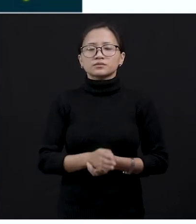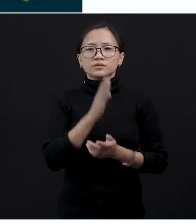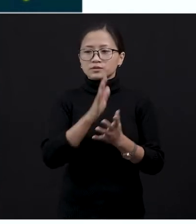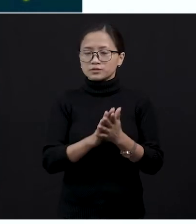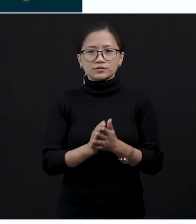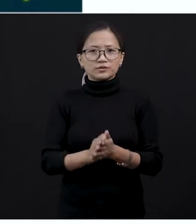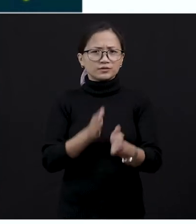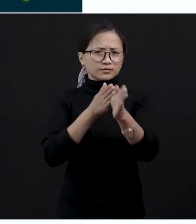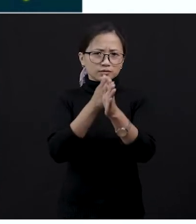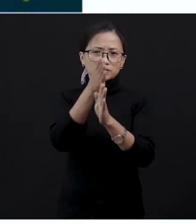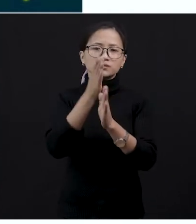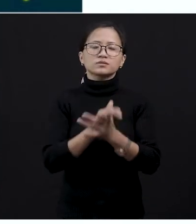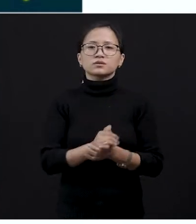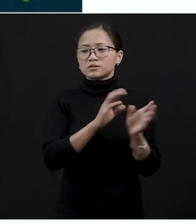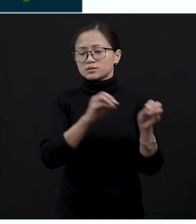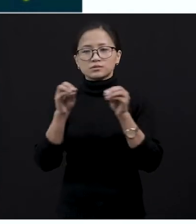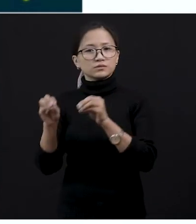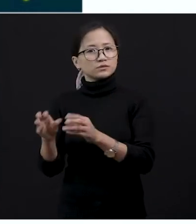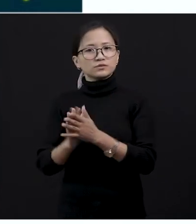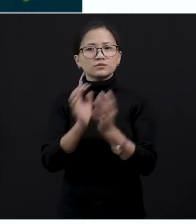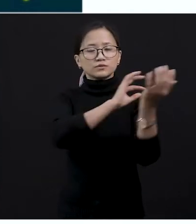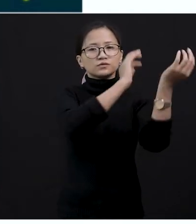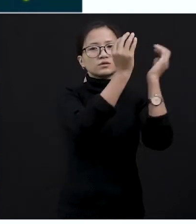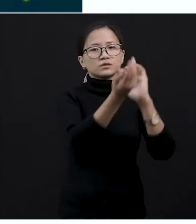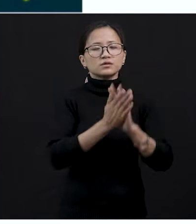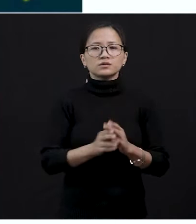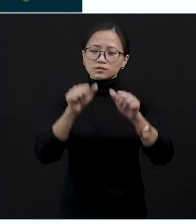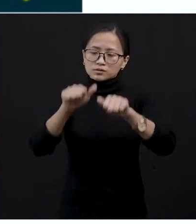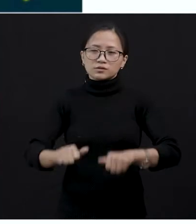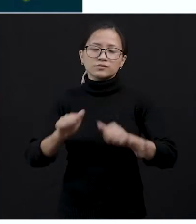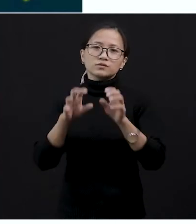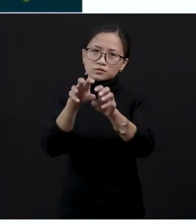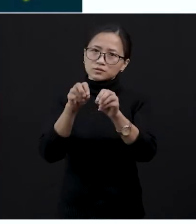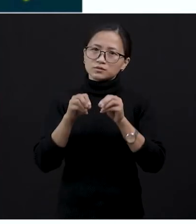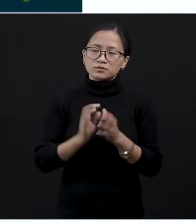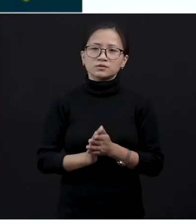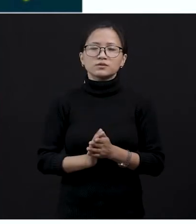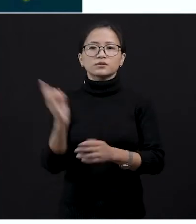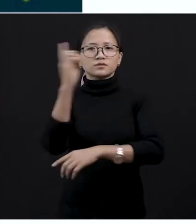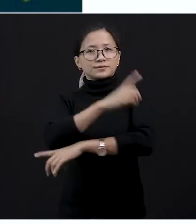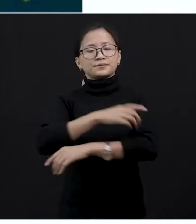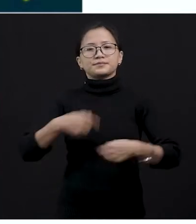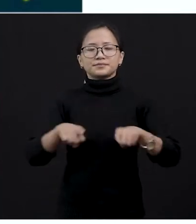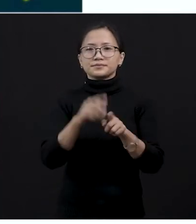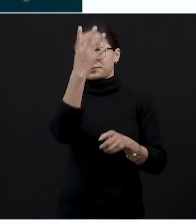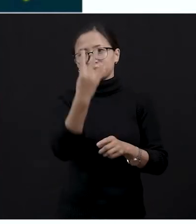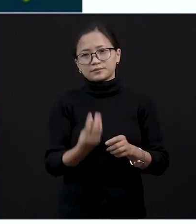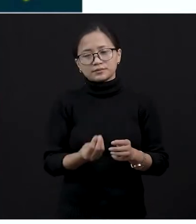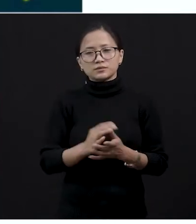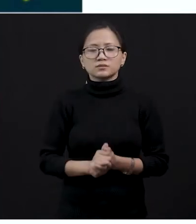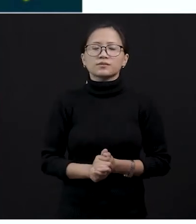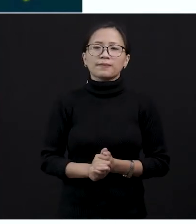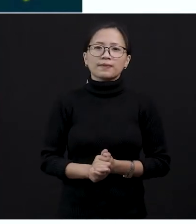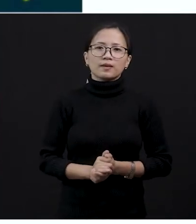of the directions and the movements of the earth, we are able to receive day and night. That is,